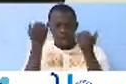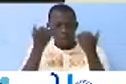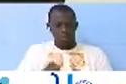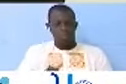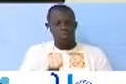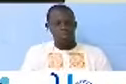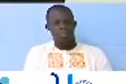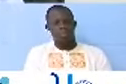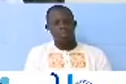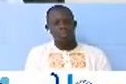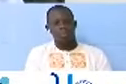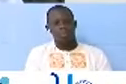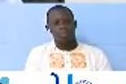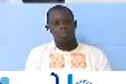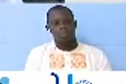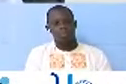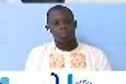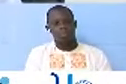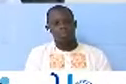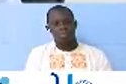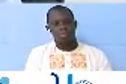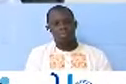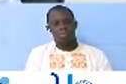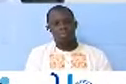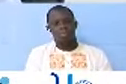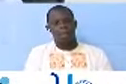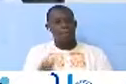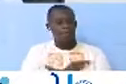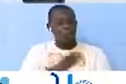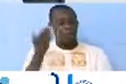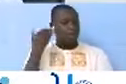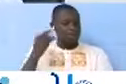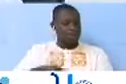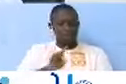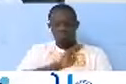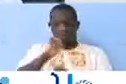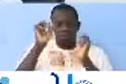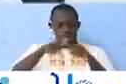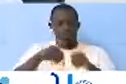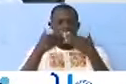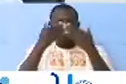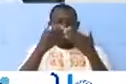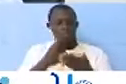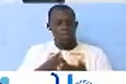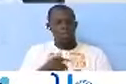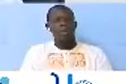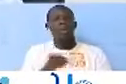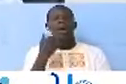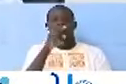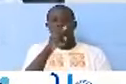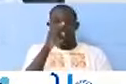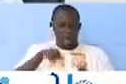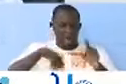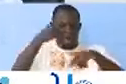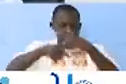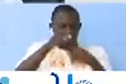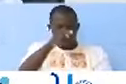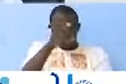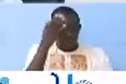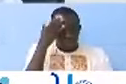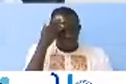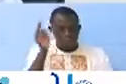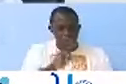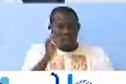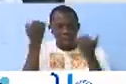happened? At that time, he cannot tell me. Did you eventually get to